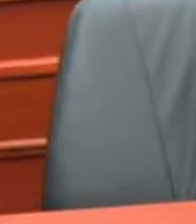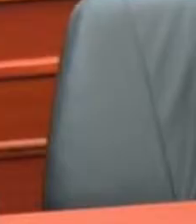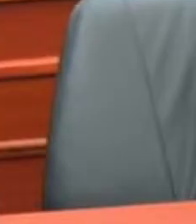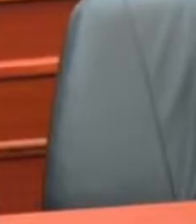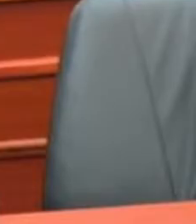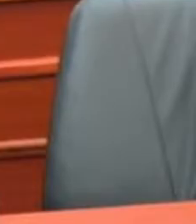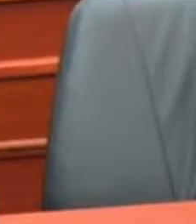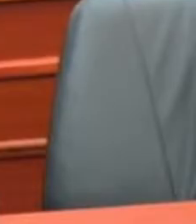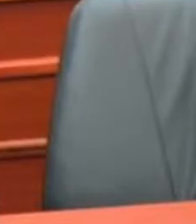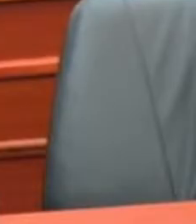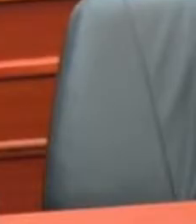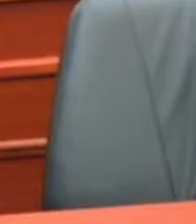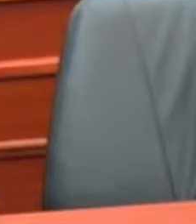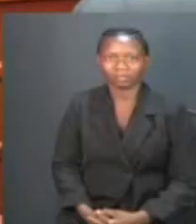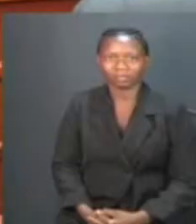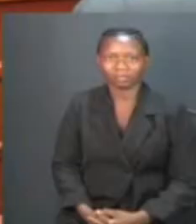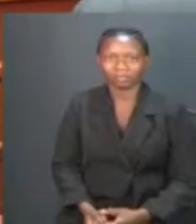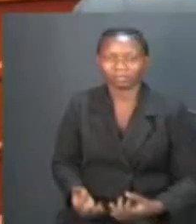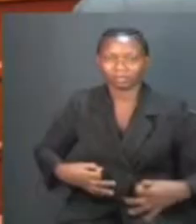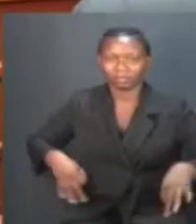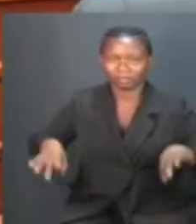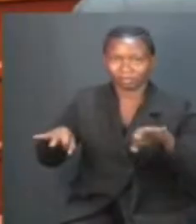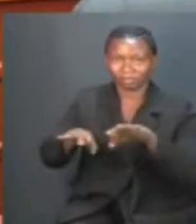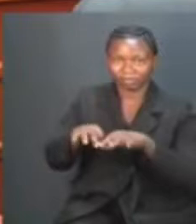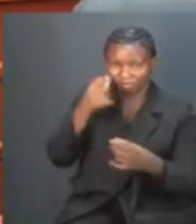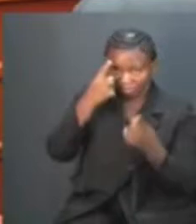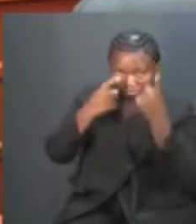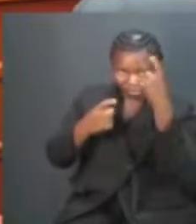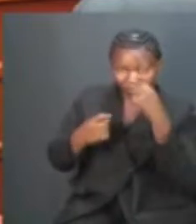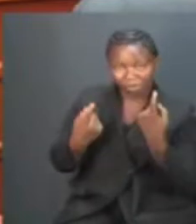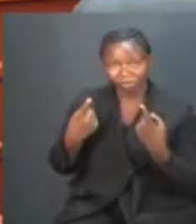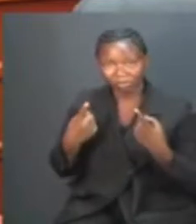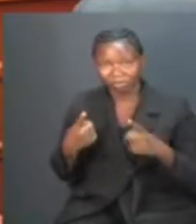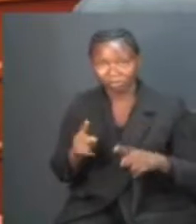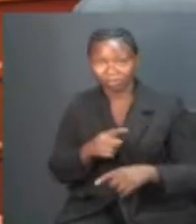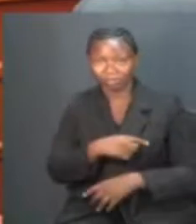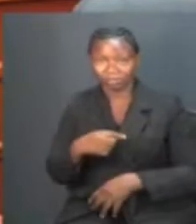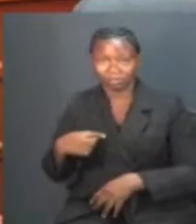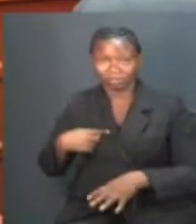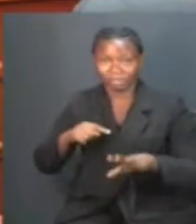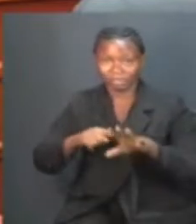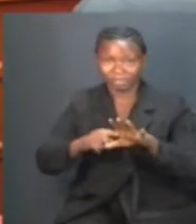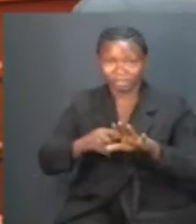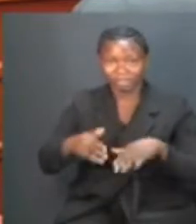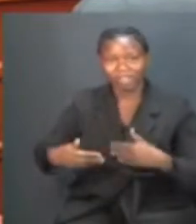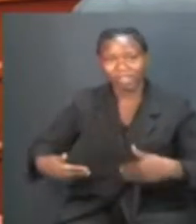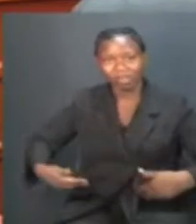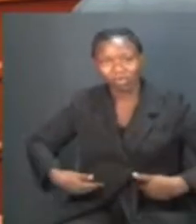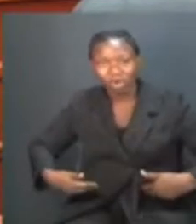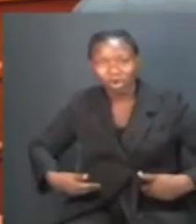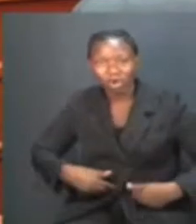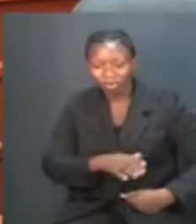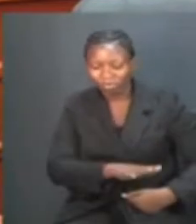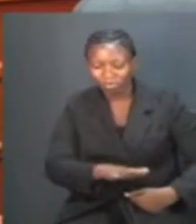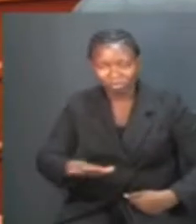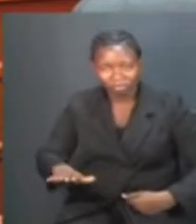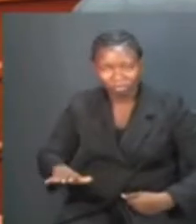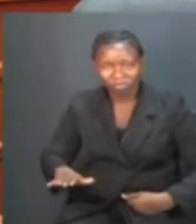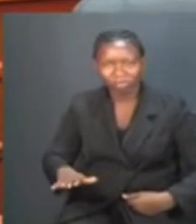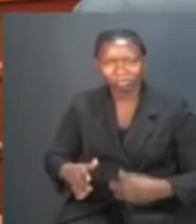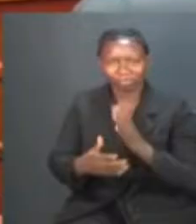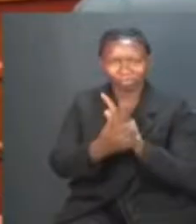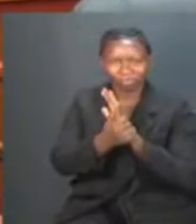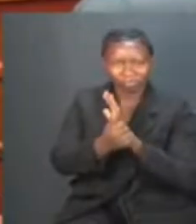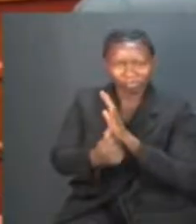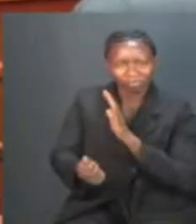our education. It is important because when we start giving the young ones the